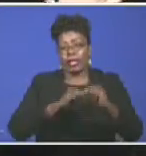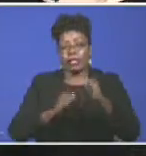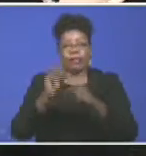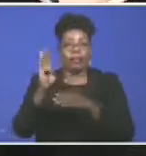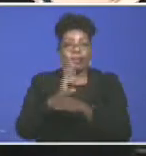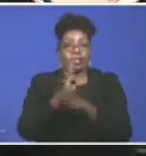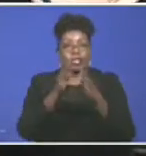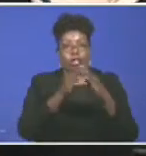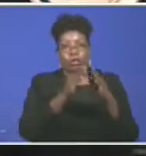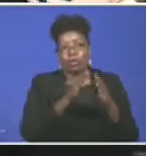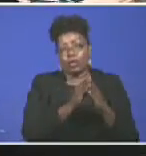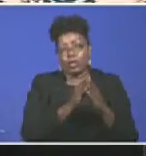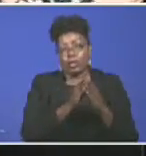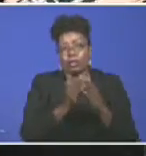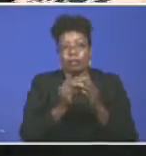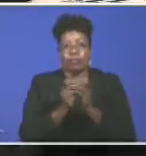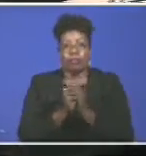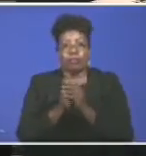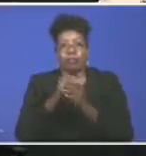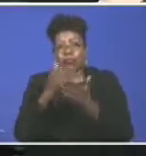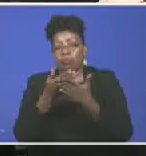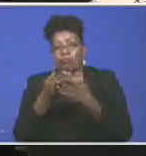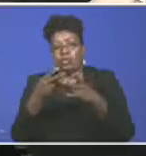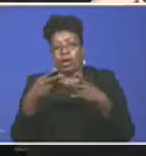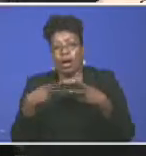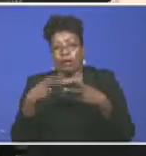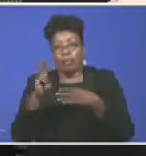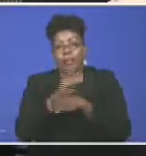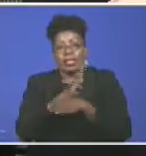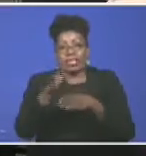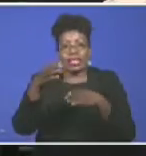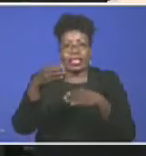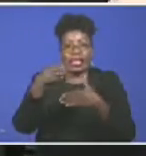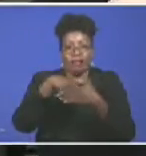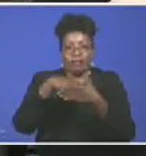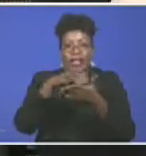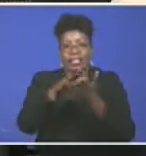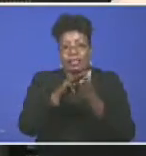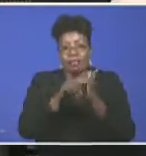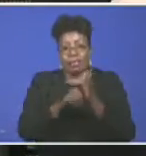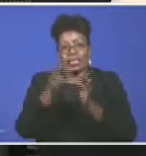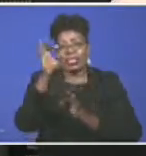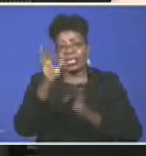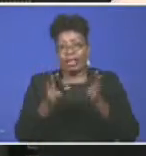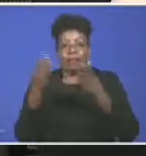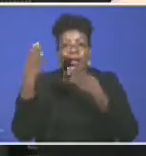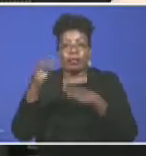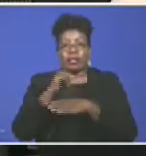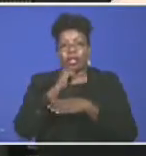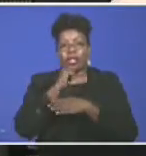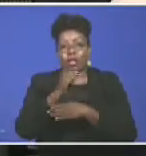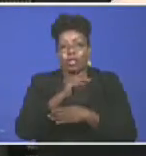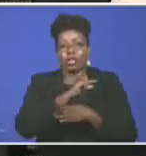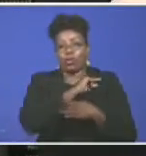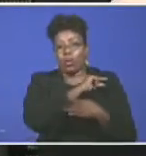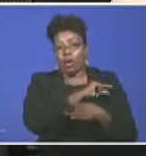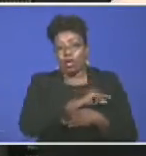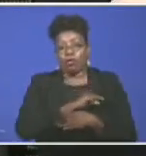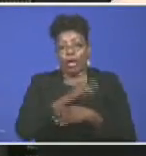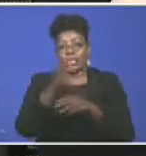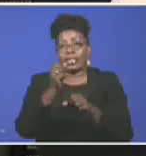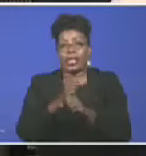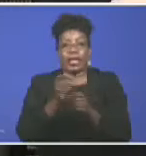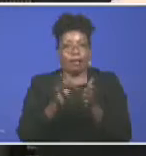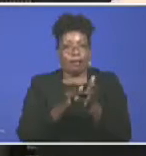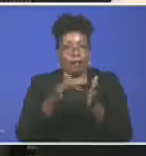community. There's no sense having a lot of business investments if Bahamians are not qualified to take advantage